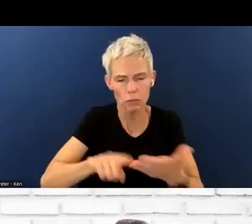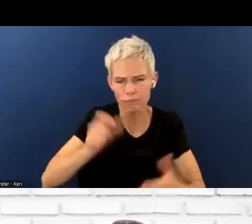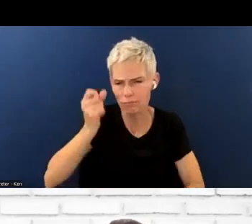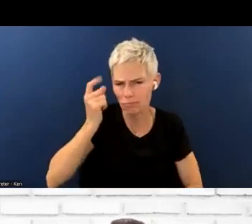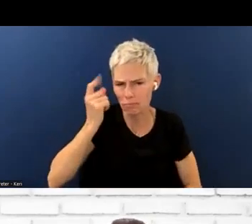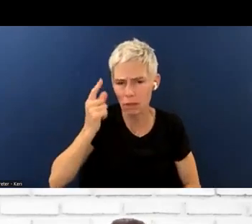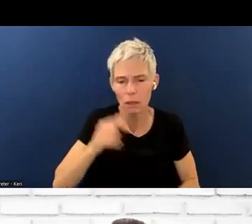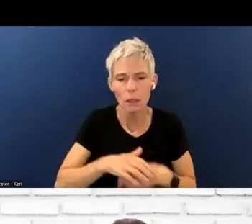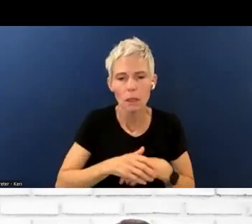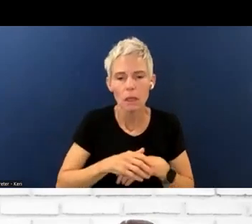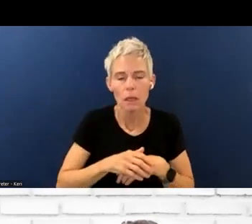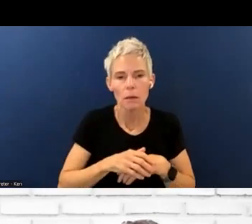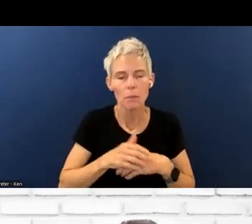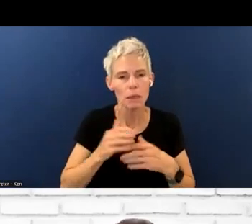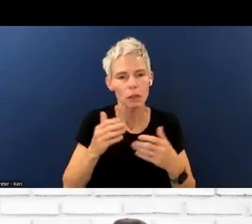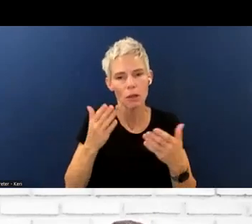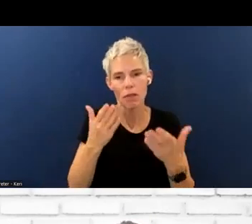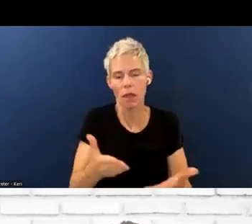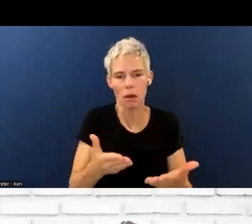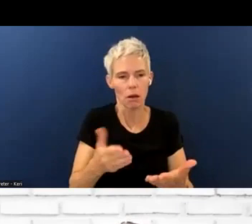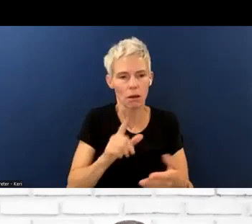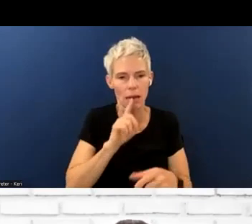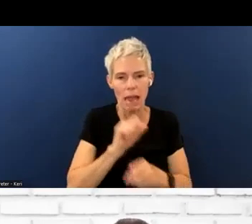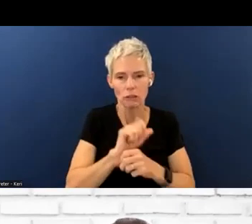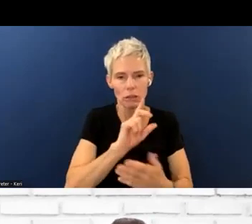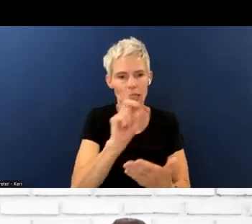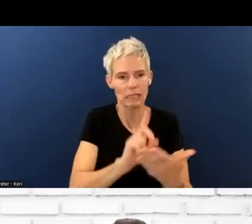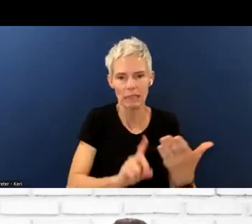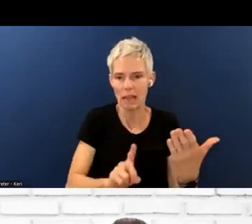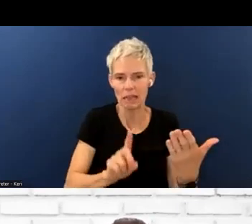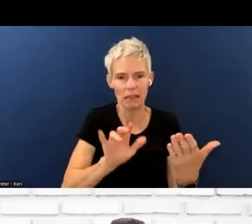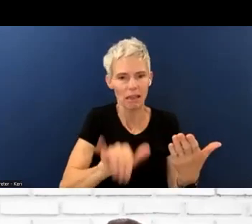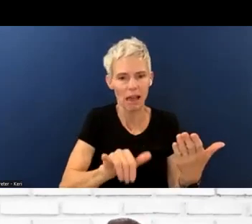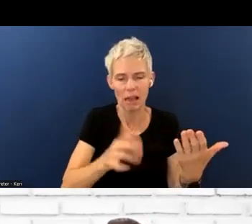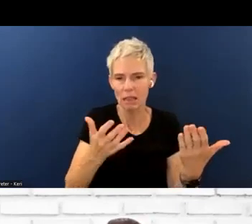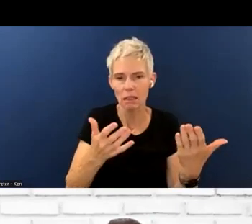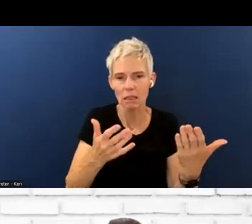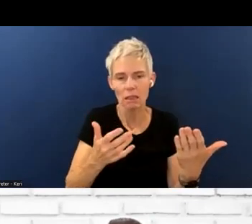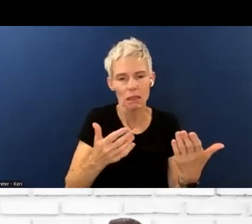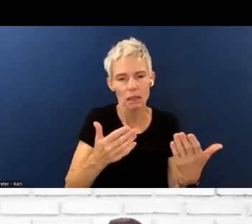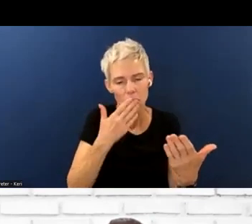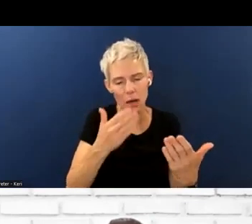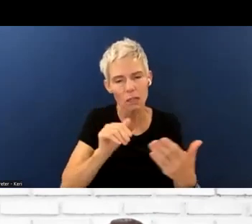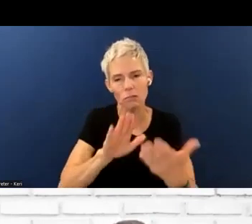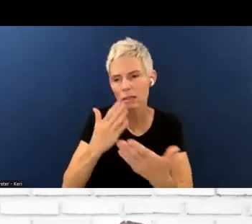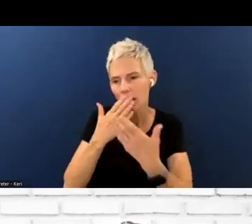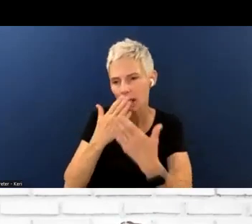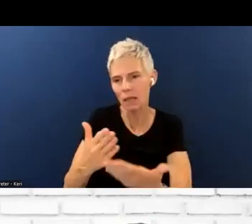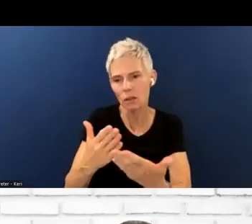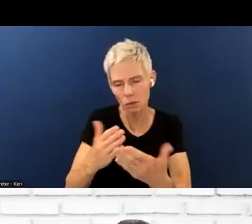thought of being there and actually designing it is still very well addressed. Thanks. I think